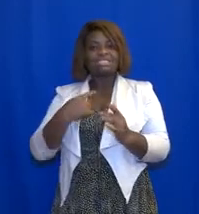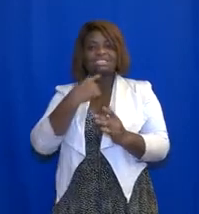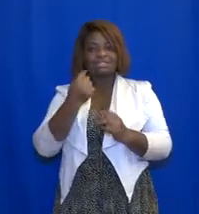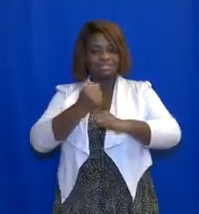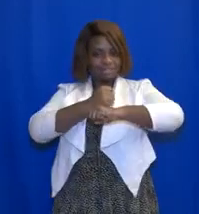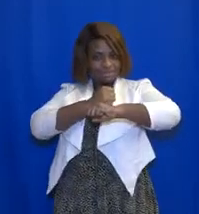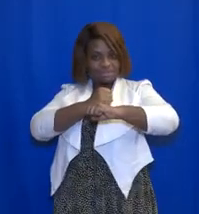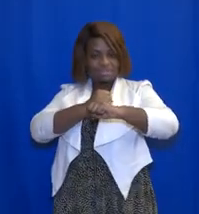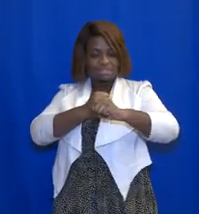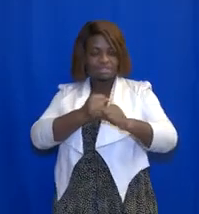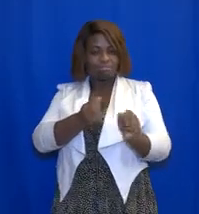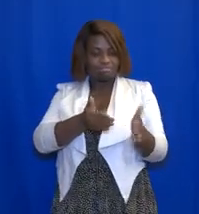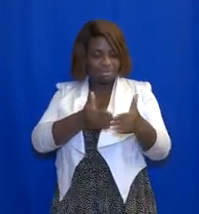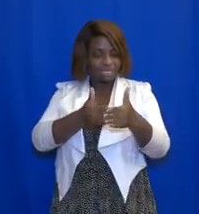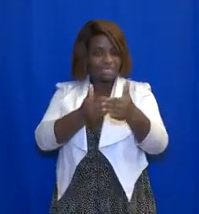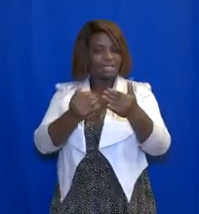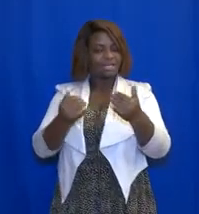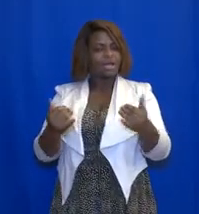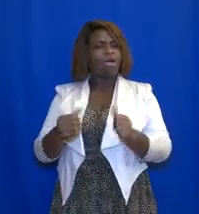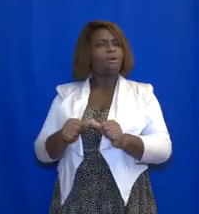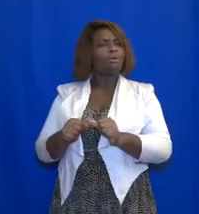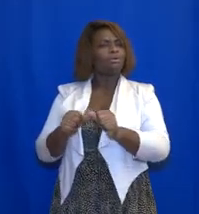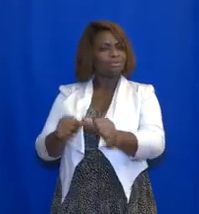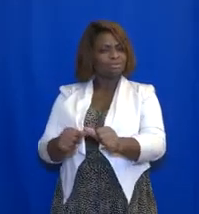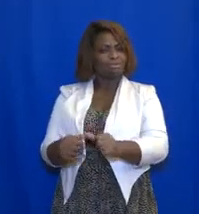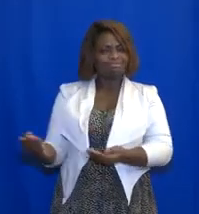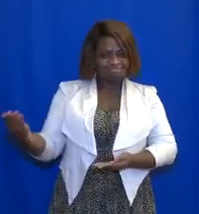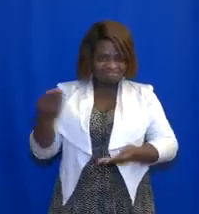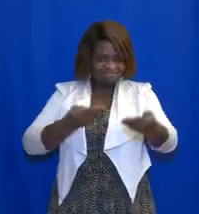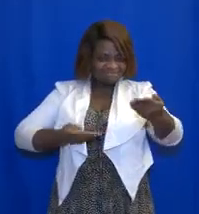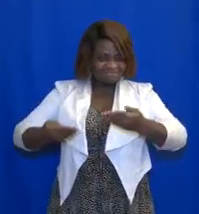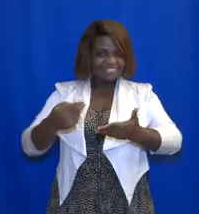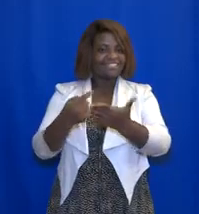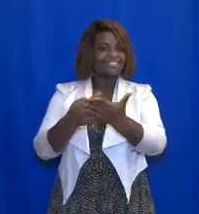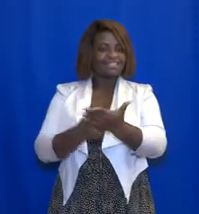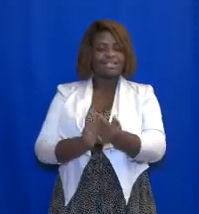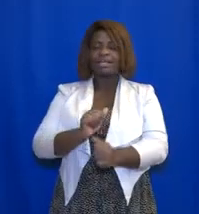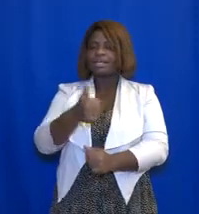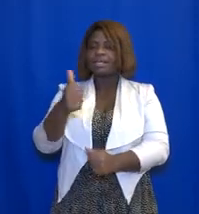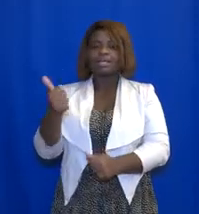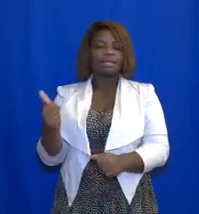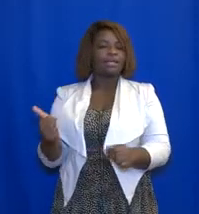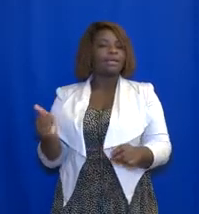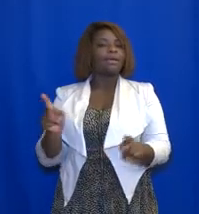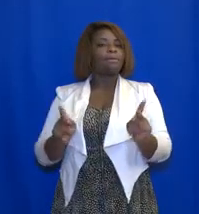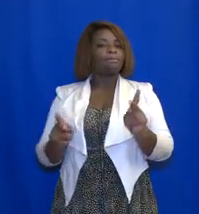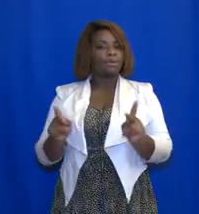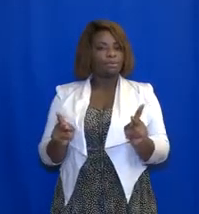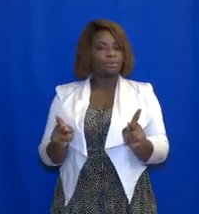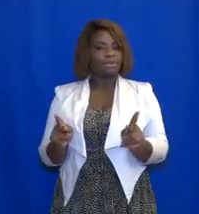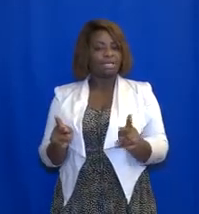and guidelines. I will continue to engage with them and all other stakeholders in